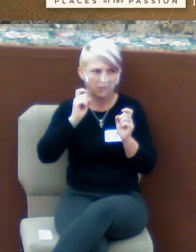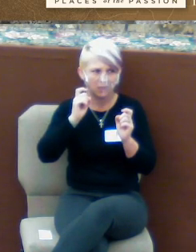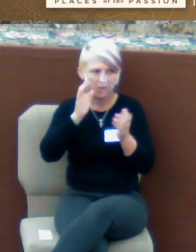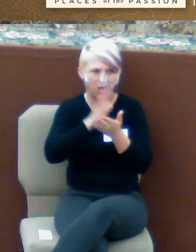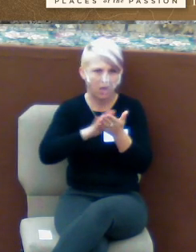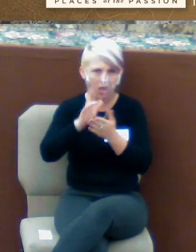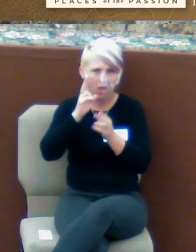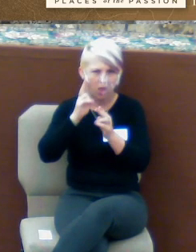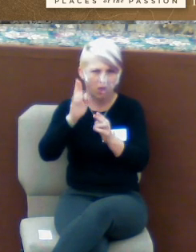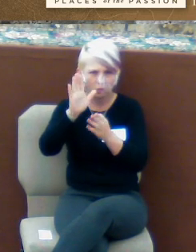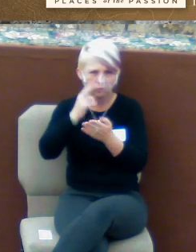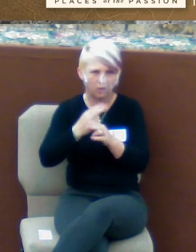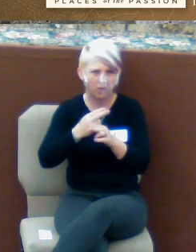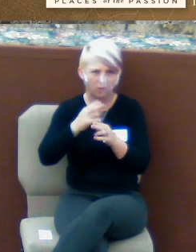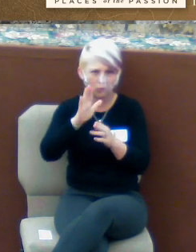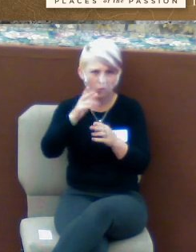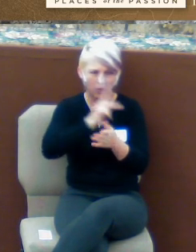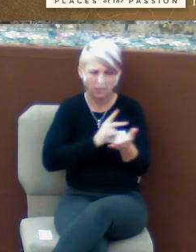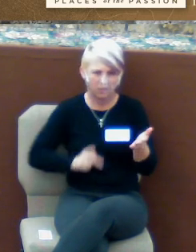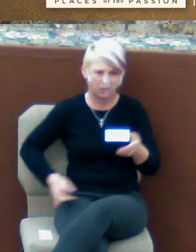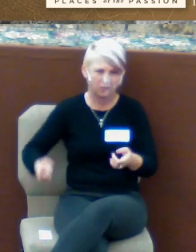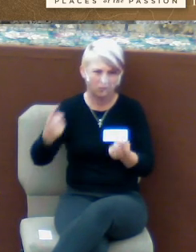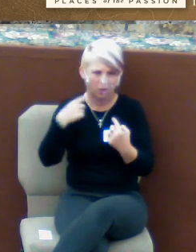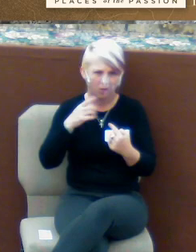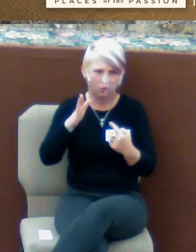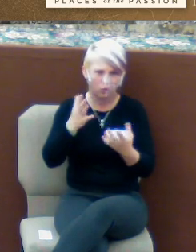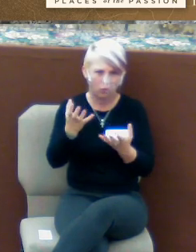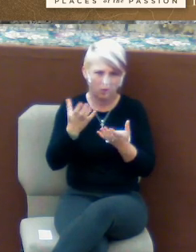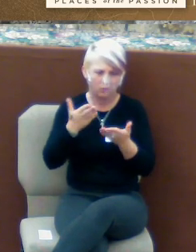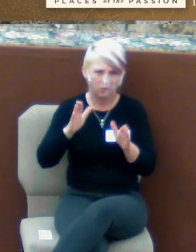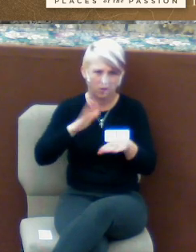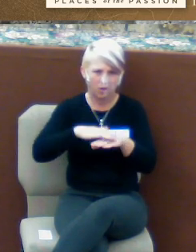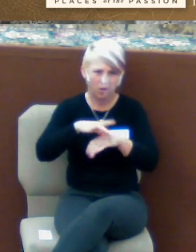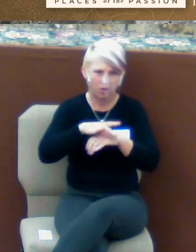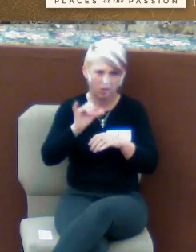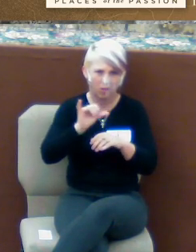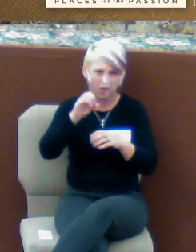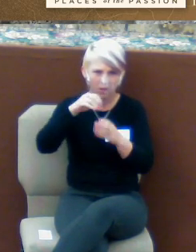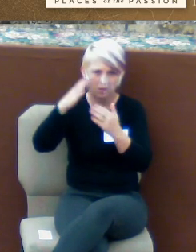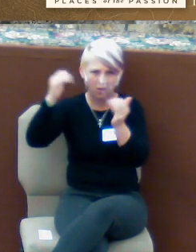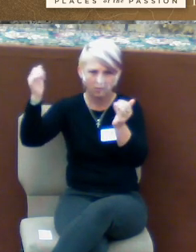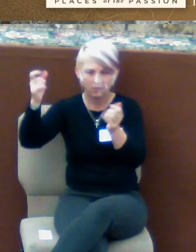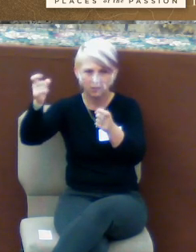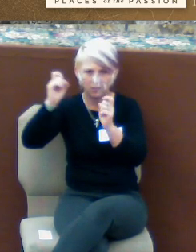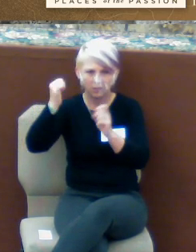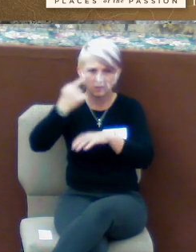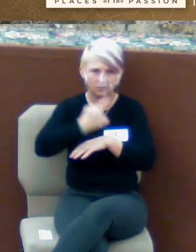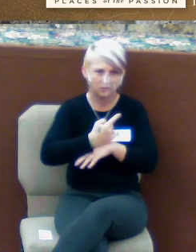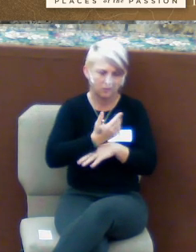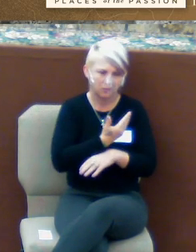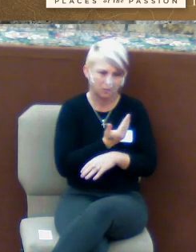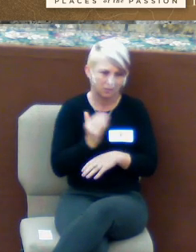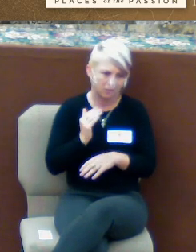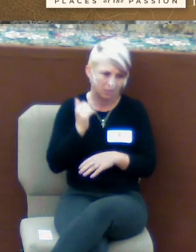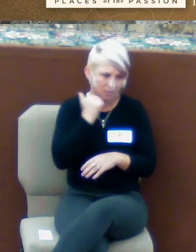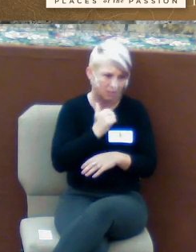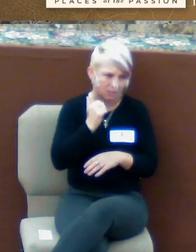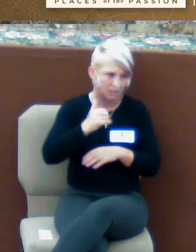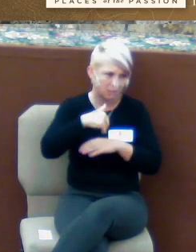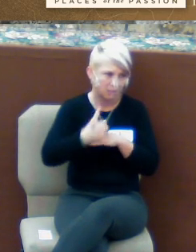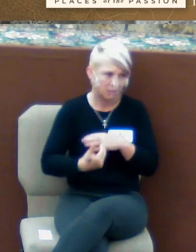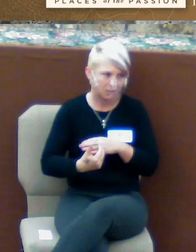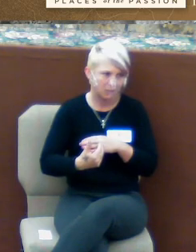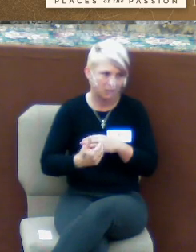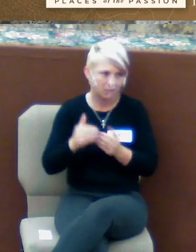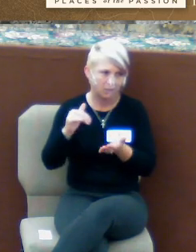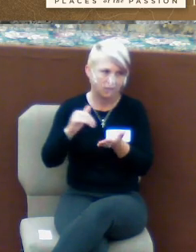name. Thy kingdom come, thy will be done, on earth as it is in heaven. Give us this day our